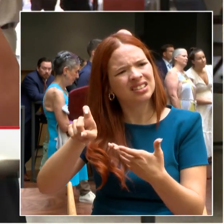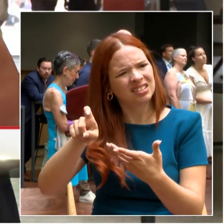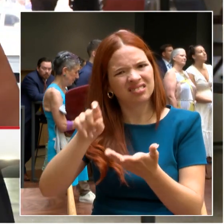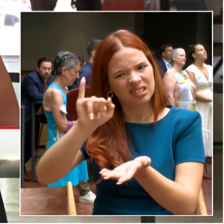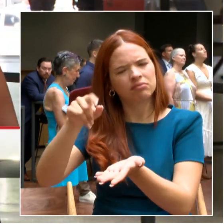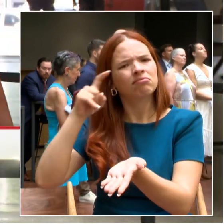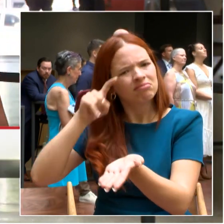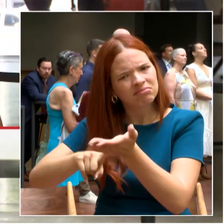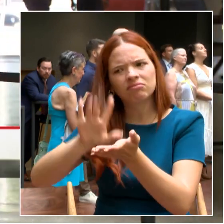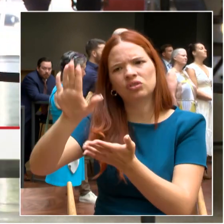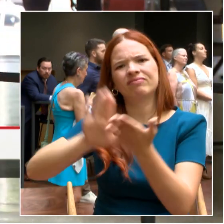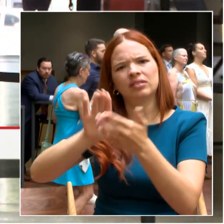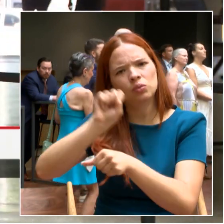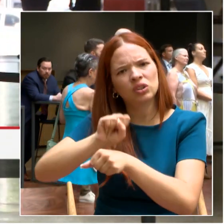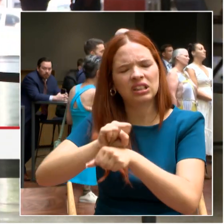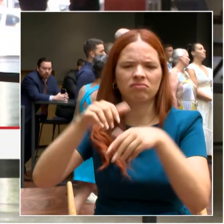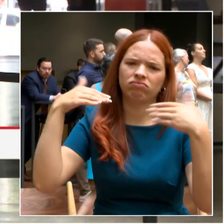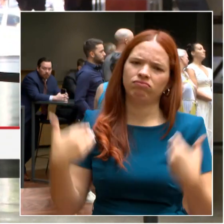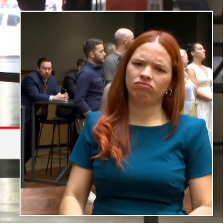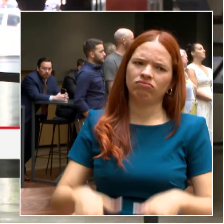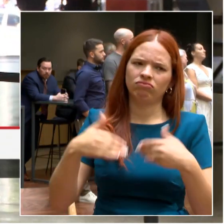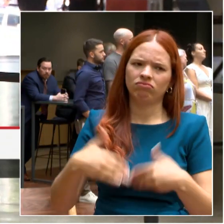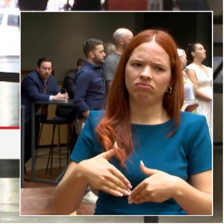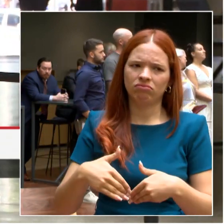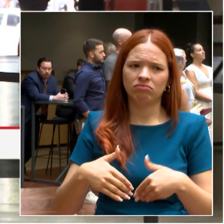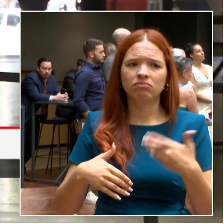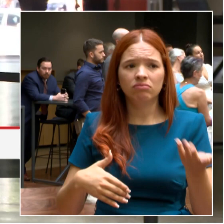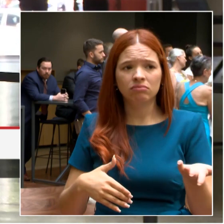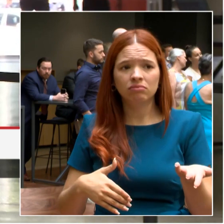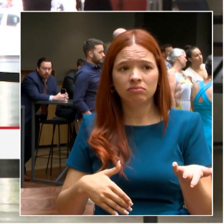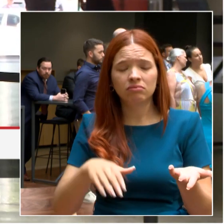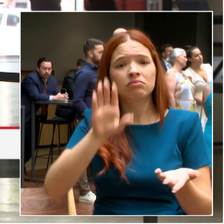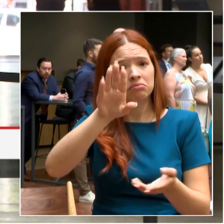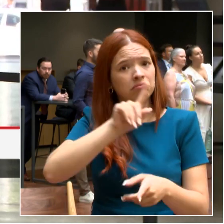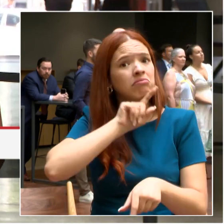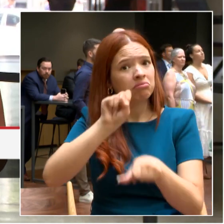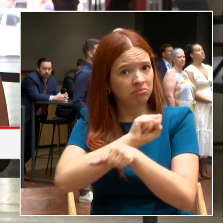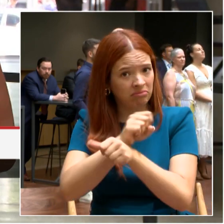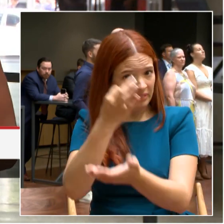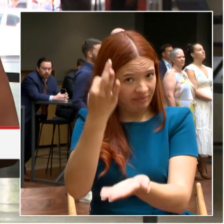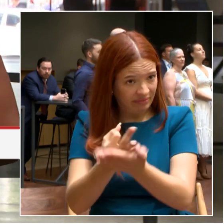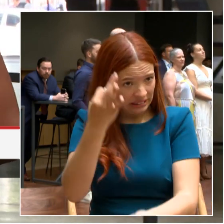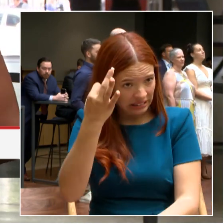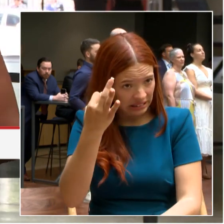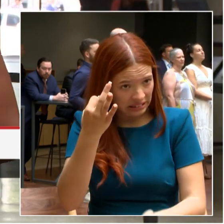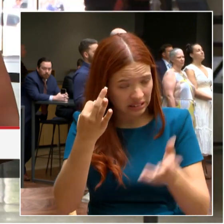fact. We had an employee a hiring fair yesterday.